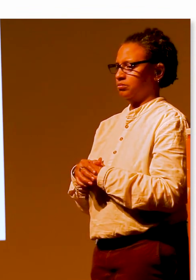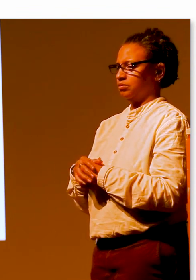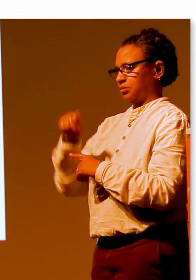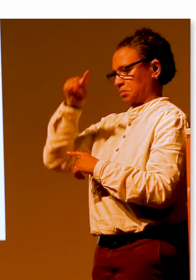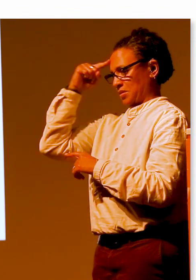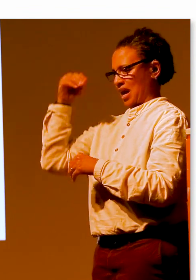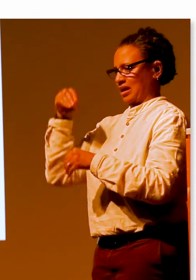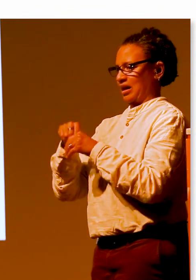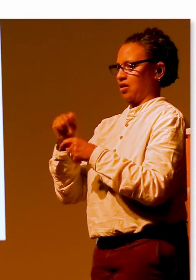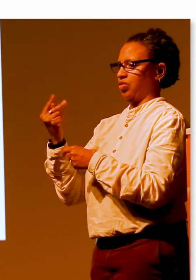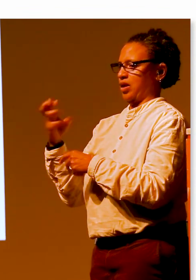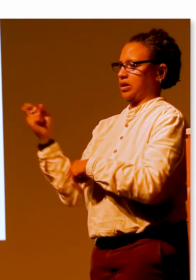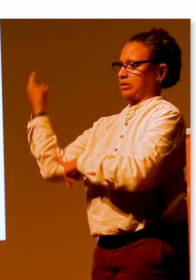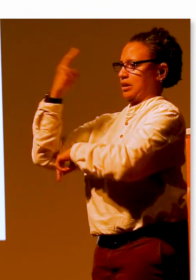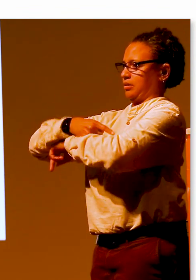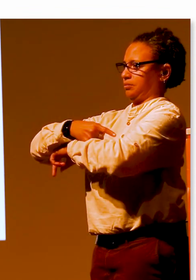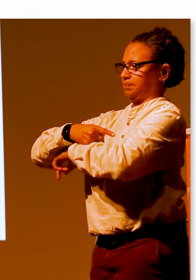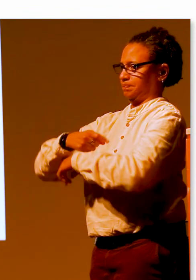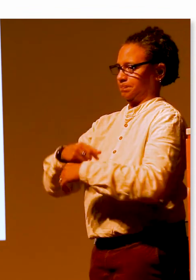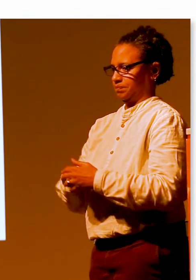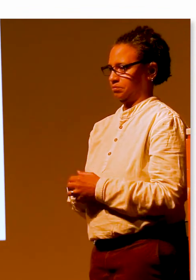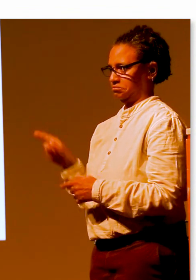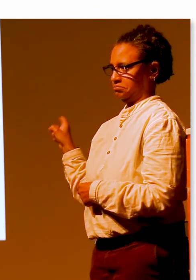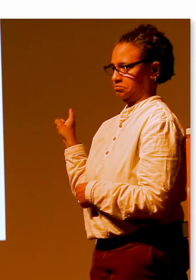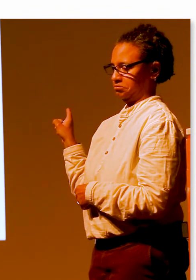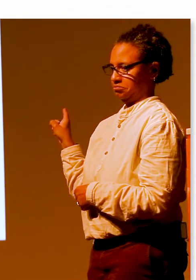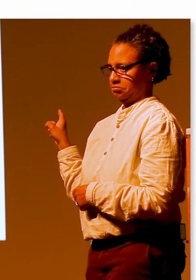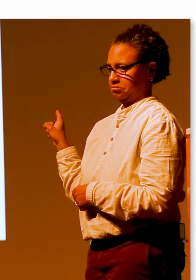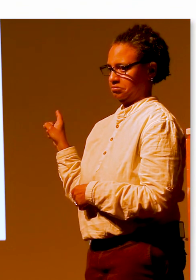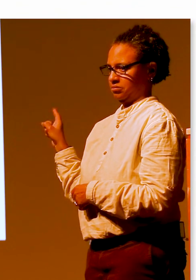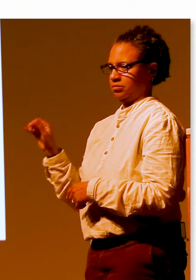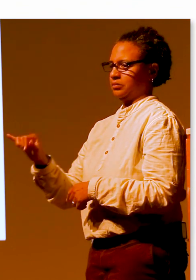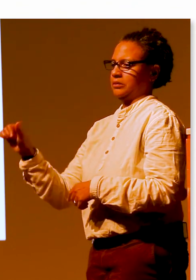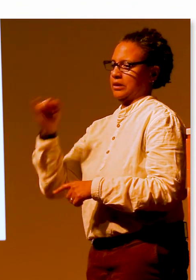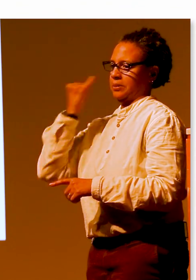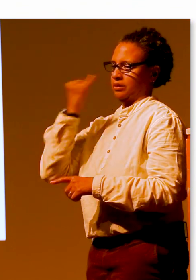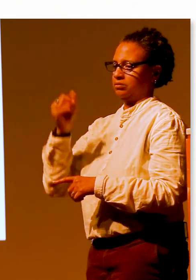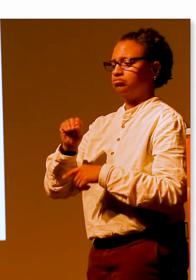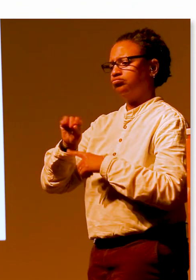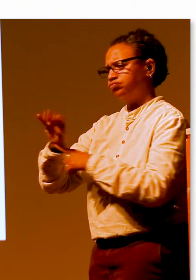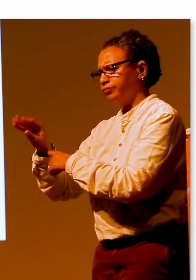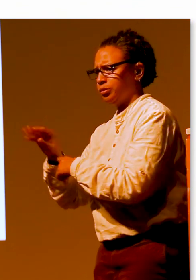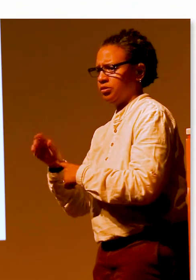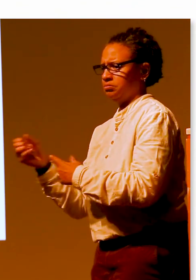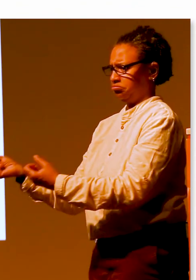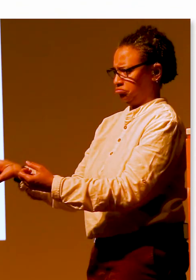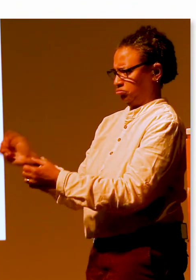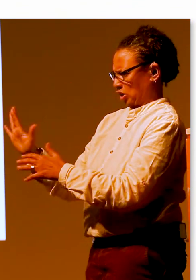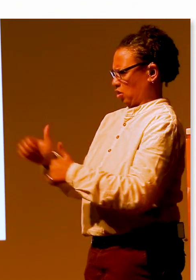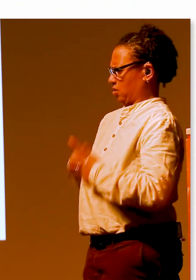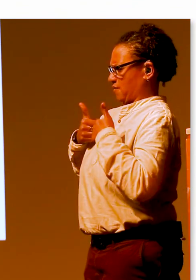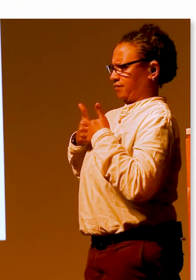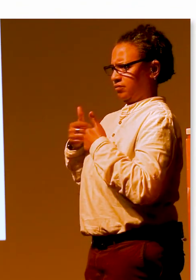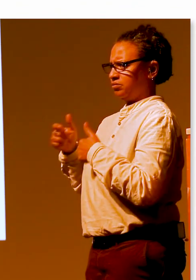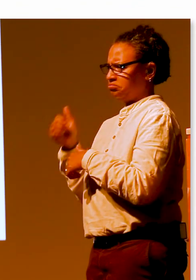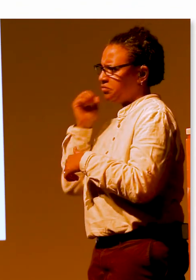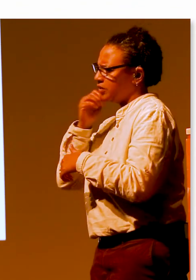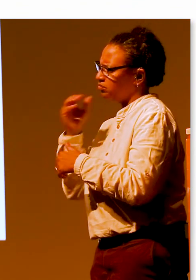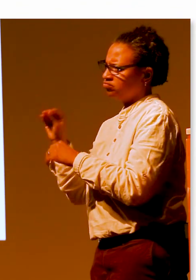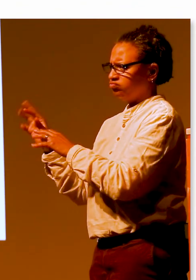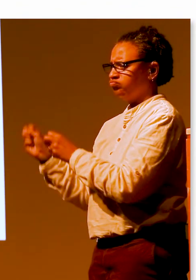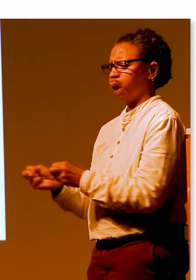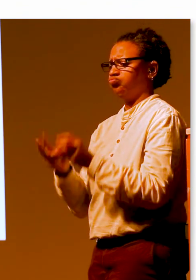interested in documenting the lives of Black people living in the UK. I call to these two projects because I think oftentimes, and this